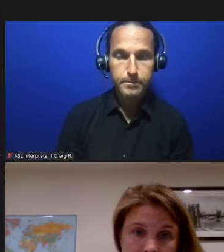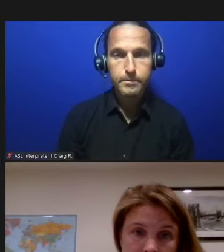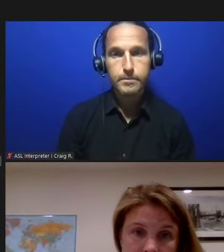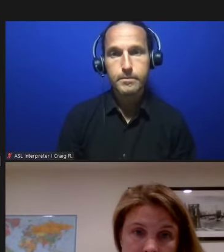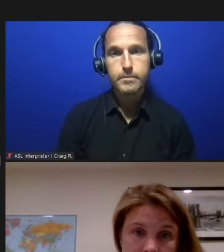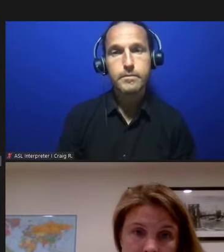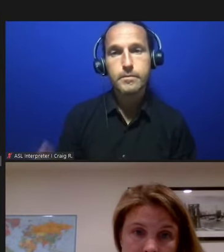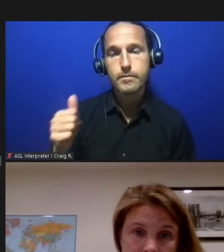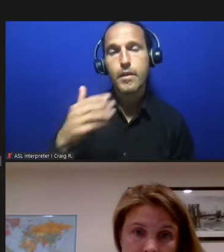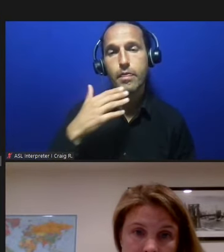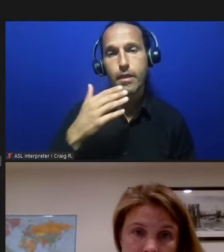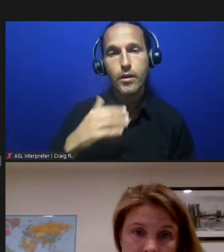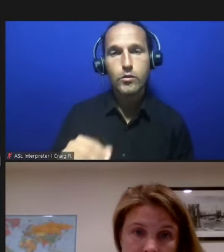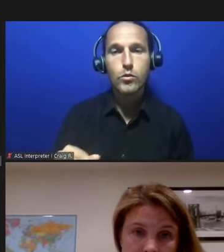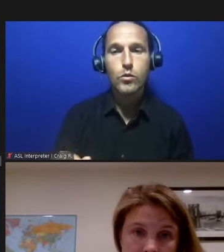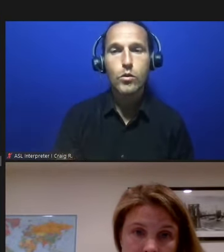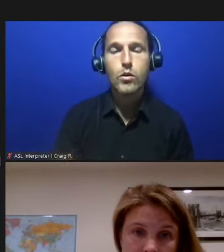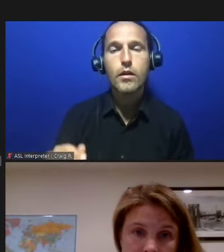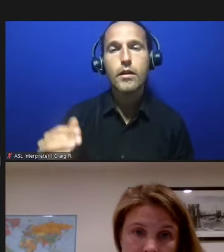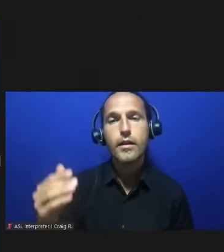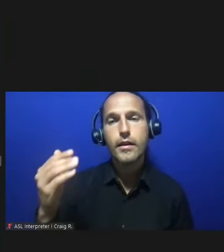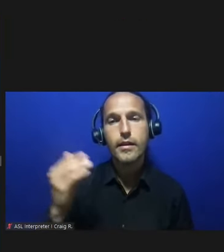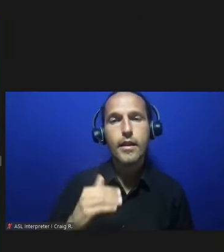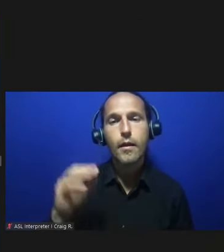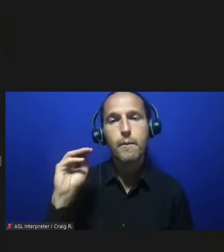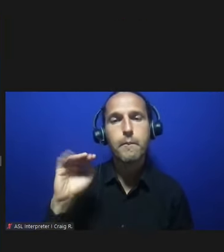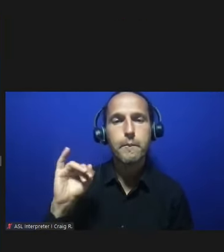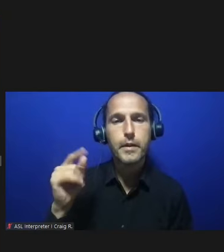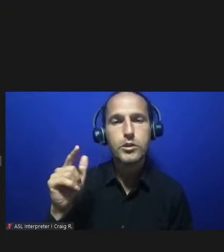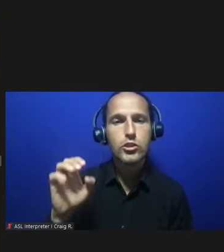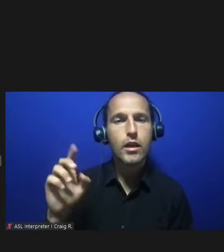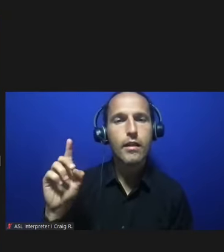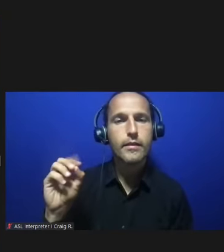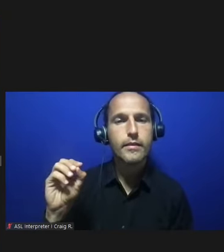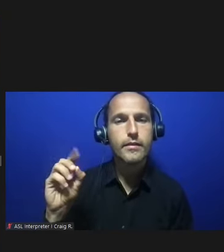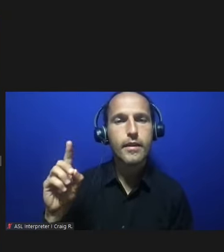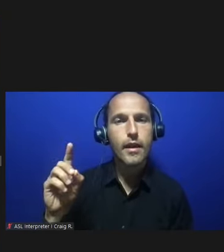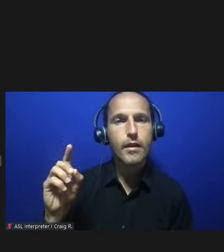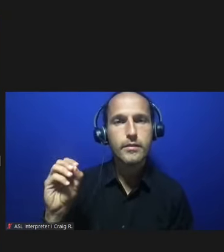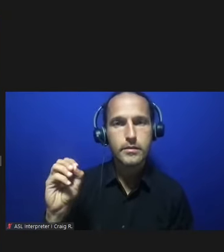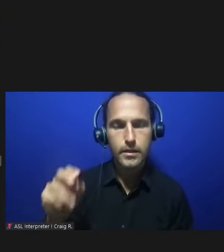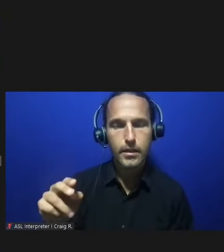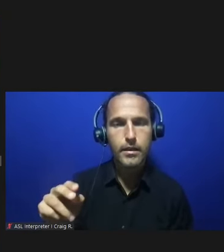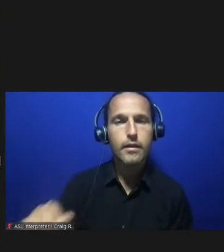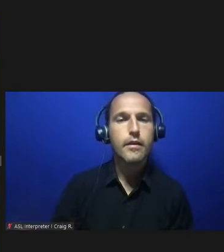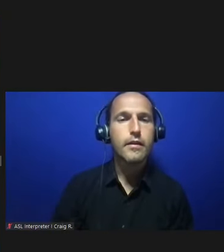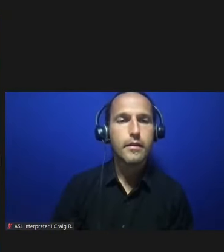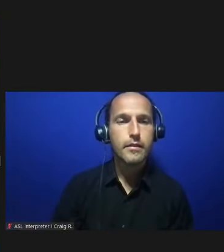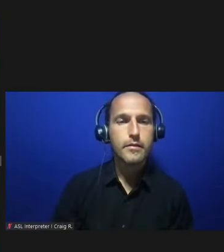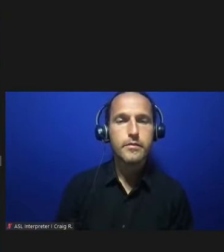Thank you. Our next speaker will be Michelle Daunton, followed by Jackie Lynn.